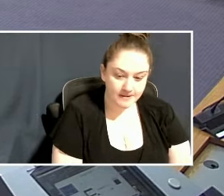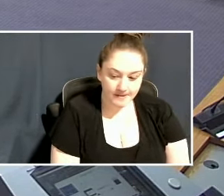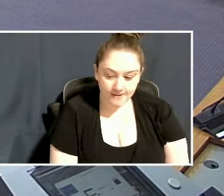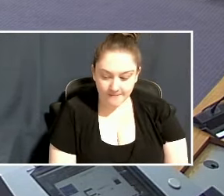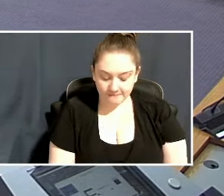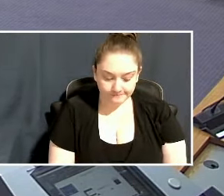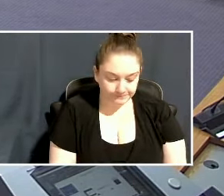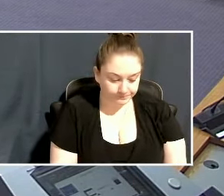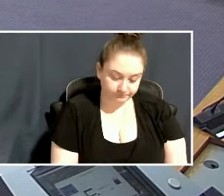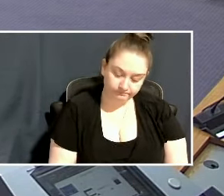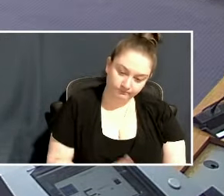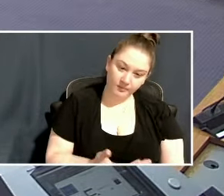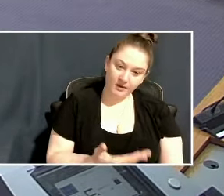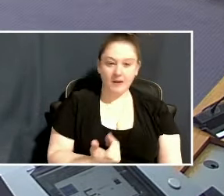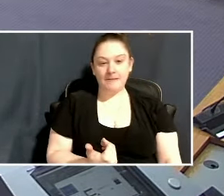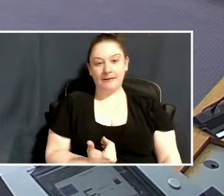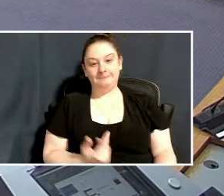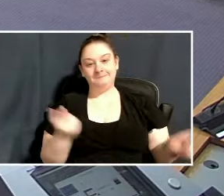Come on down.